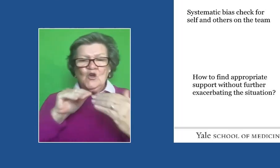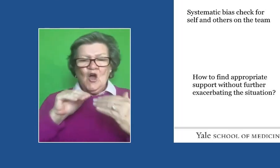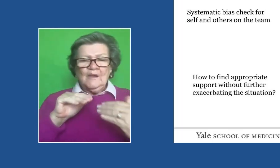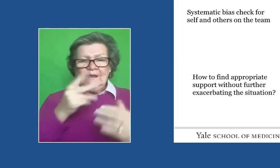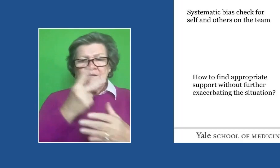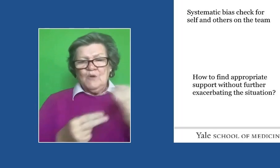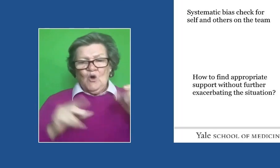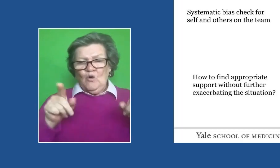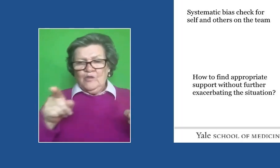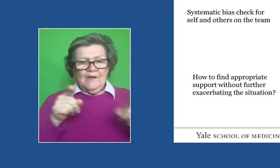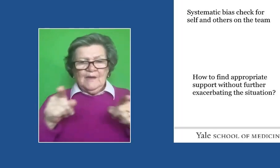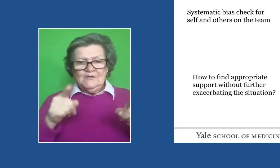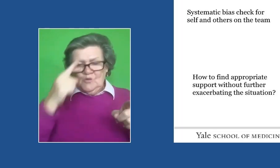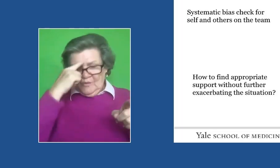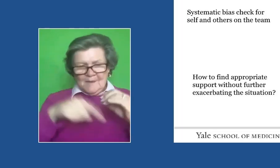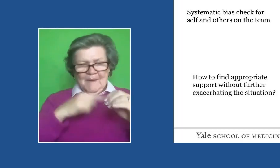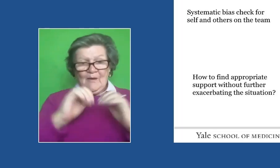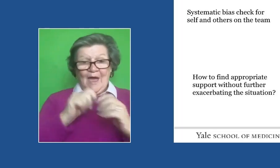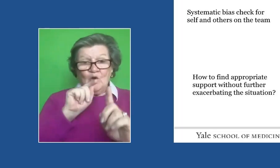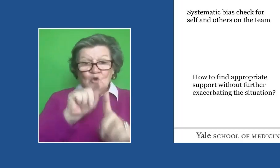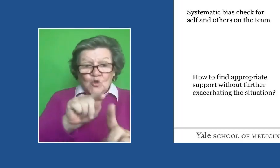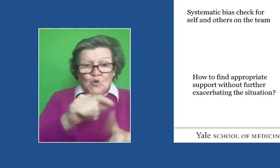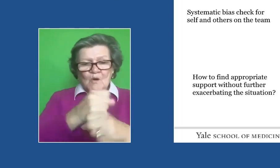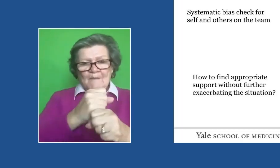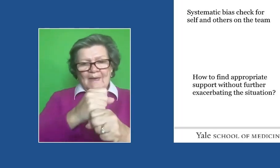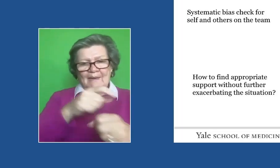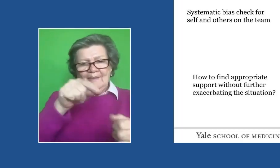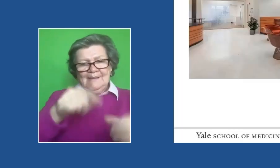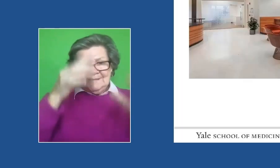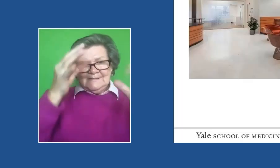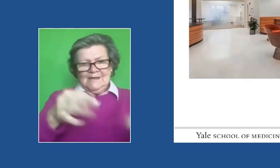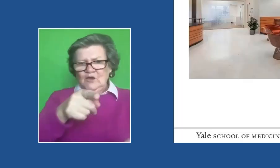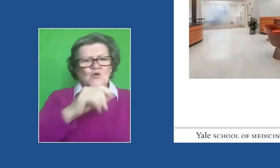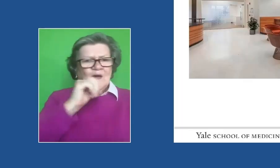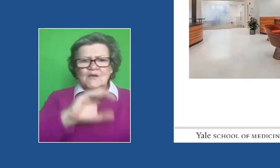about how you're making that decision so that you're not doing this in isolation.